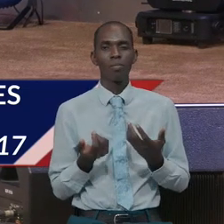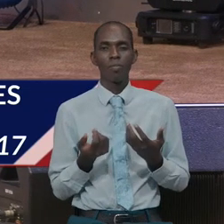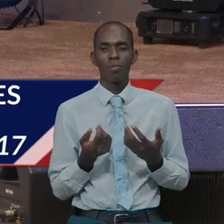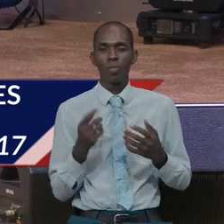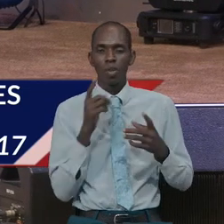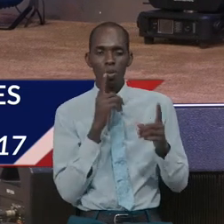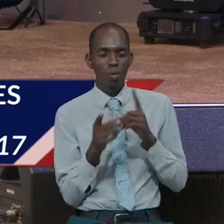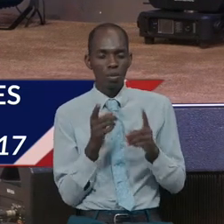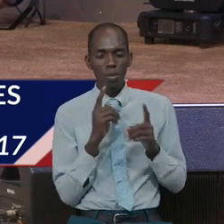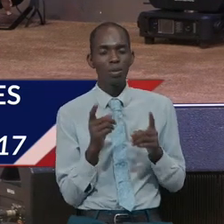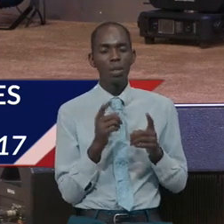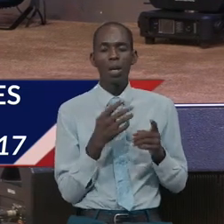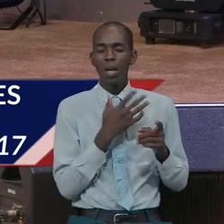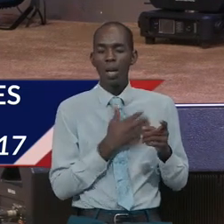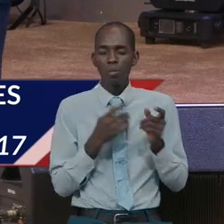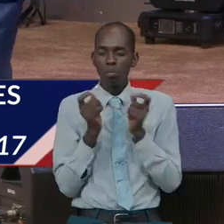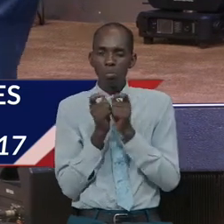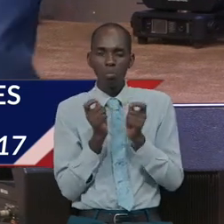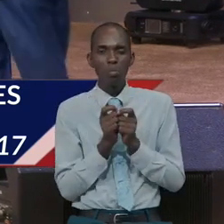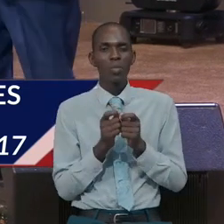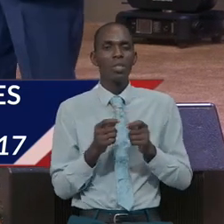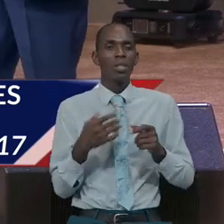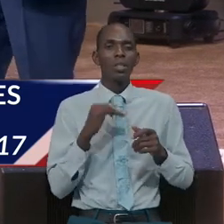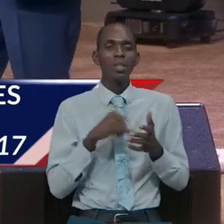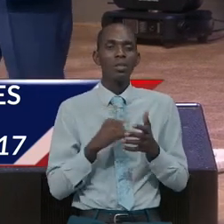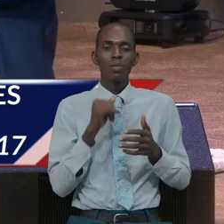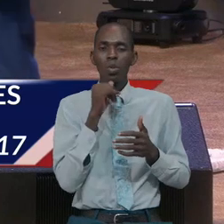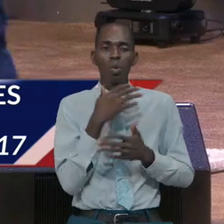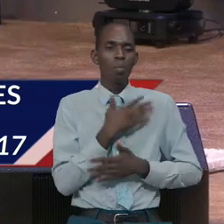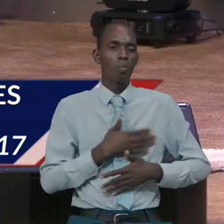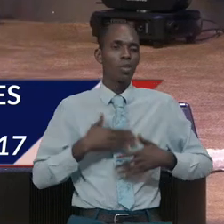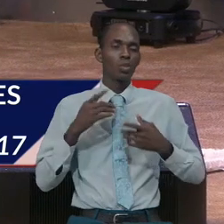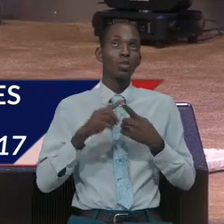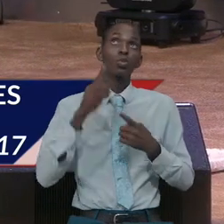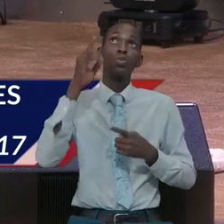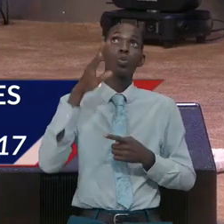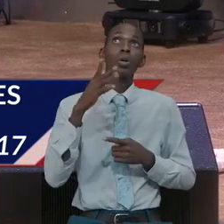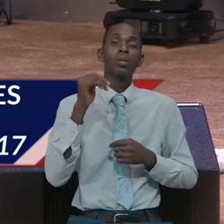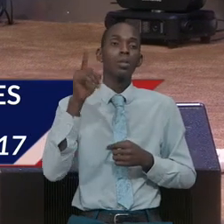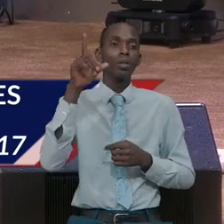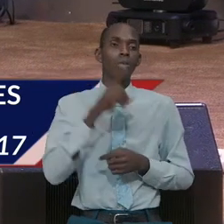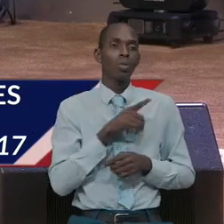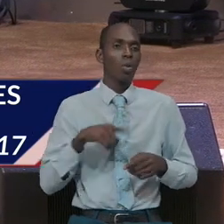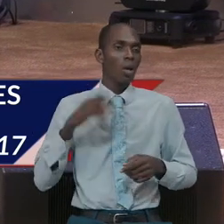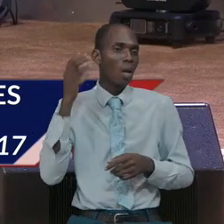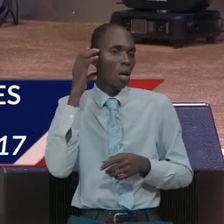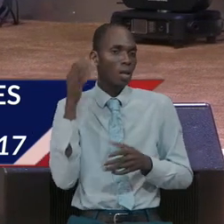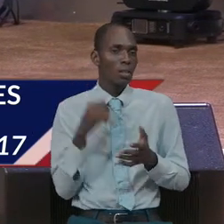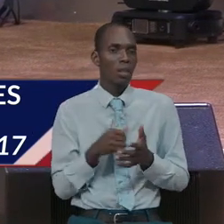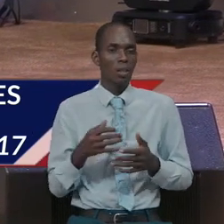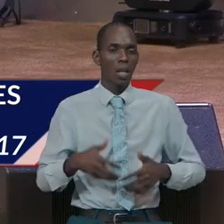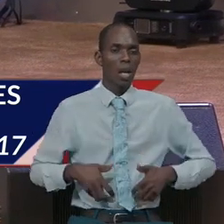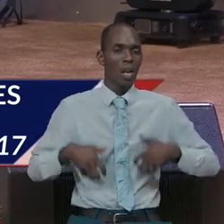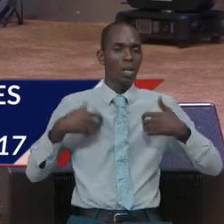grumbling, conspiring, displeases the Lord. And the Lord heard it, and his anger was kindled, and